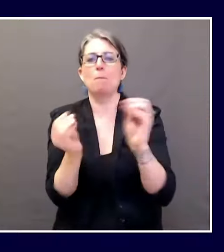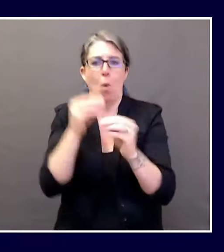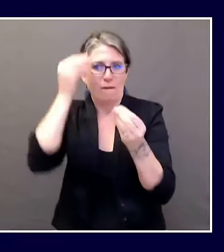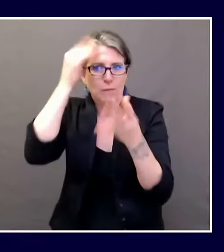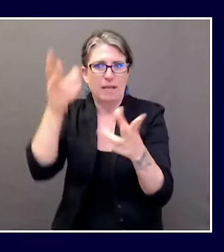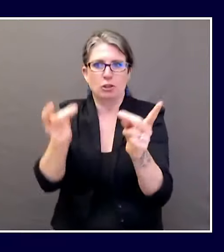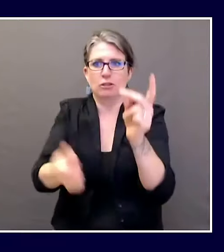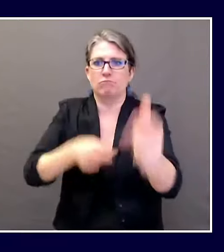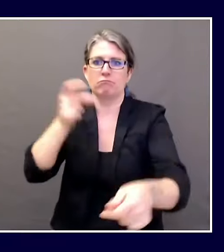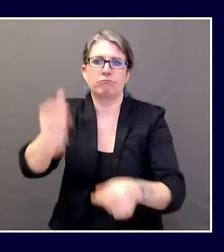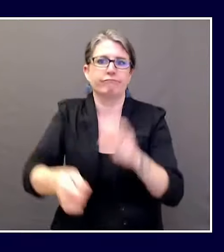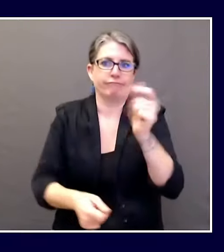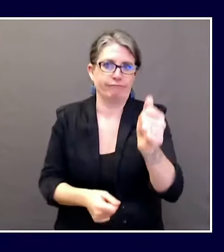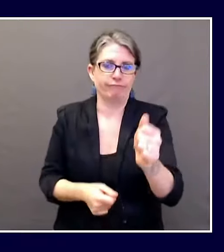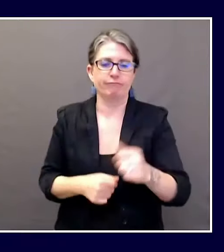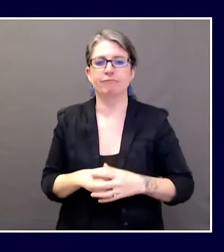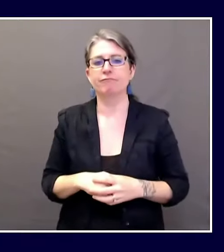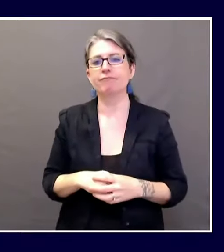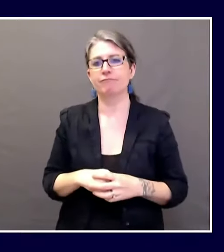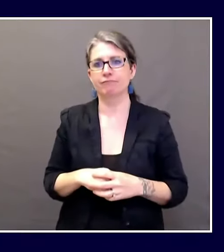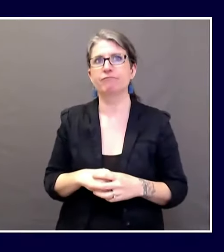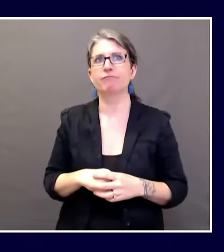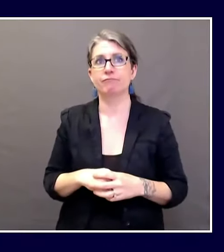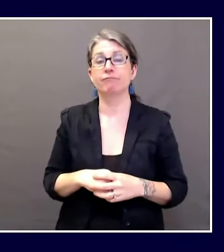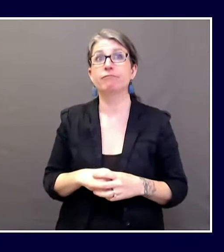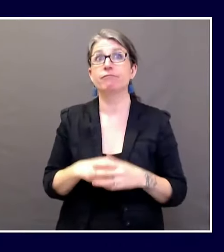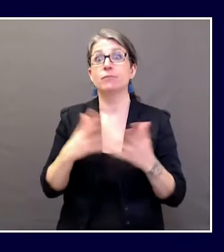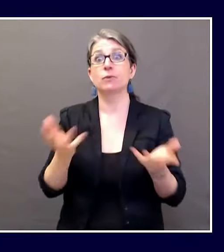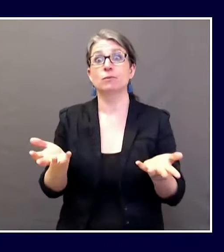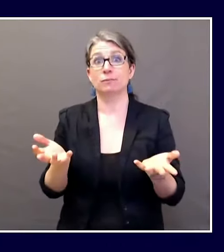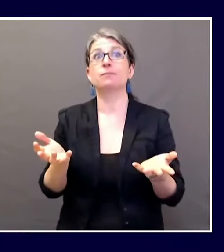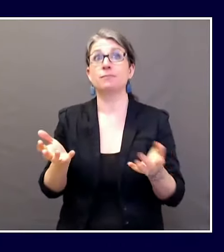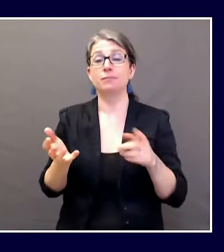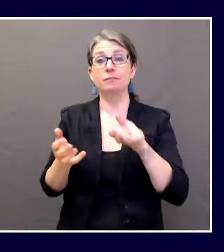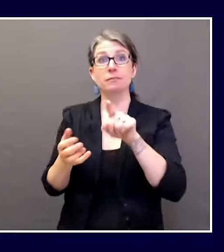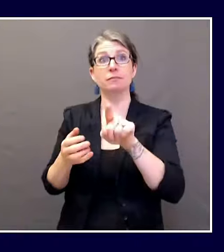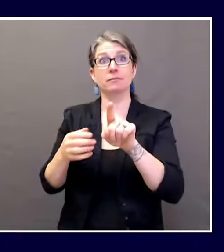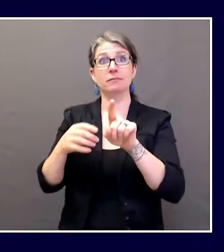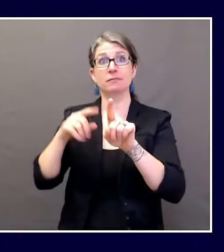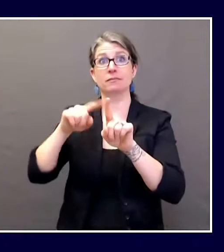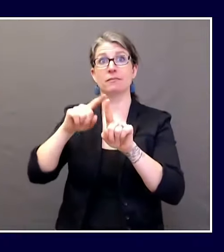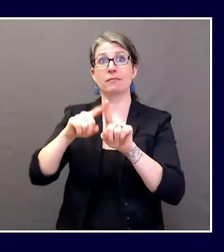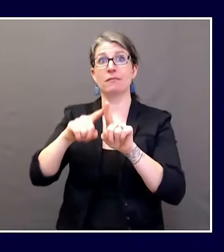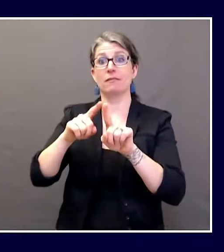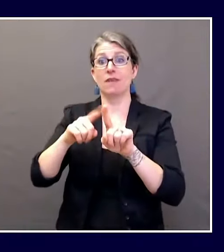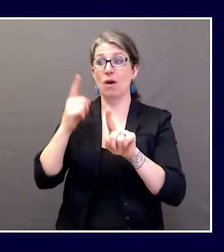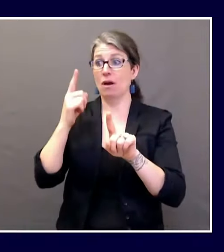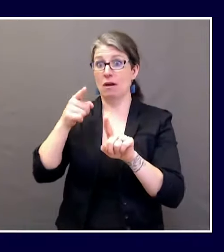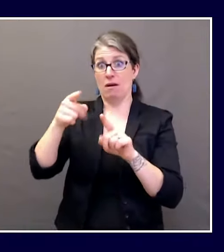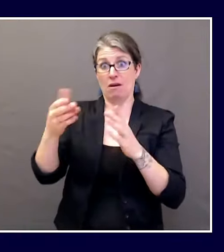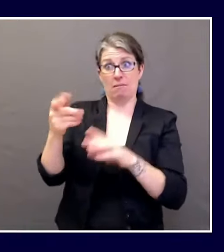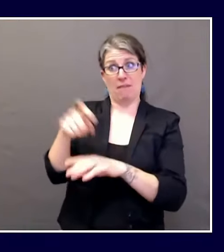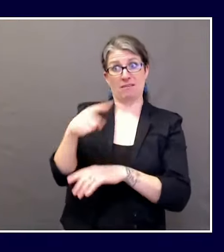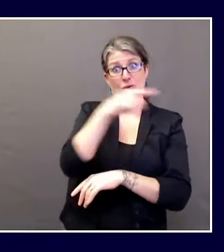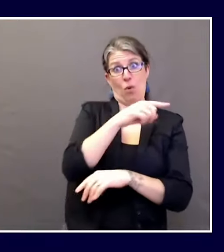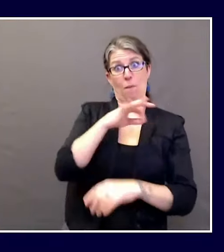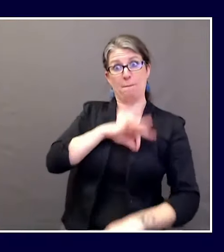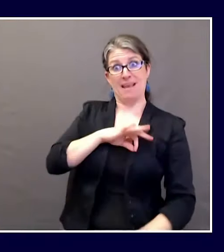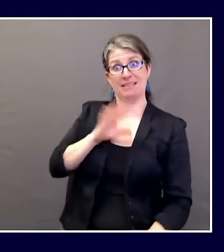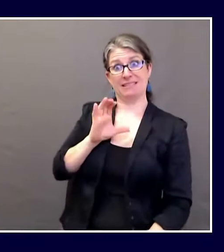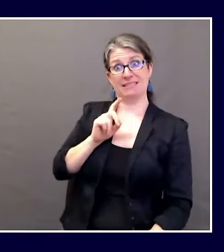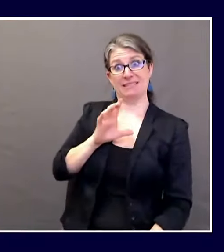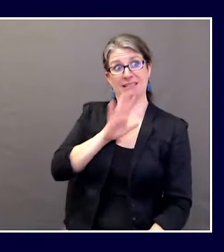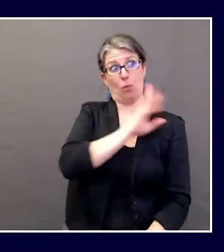This platform is a resource through which you can schedule a vaccine. It is not the